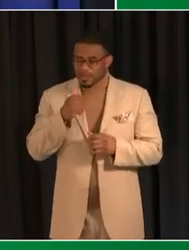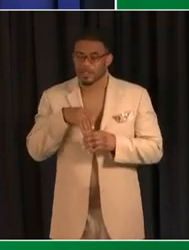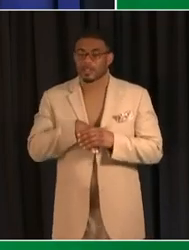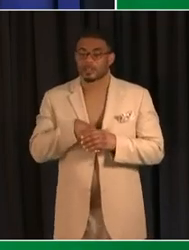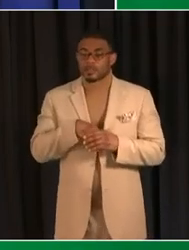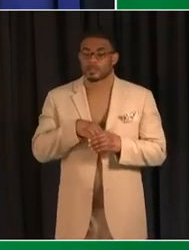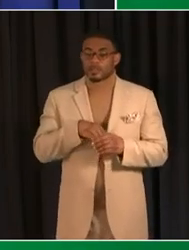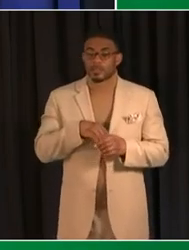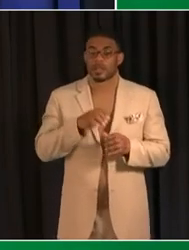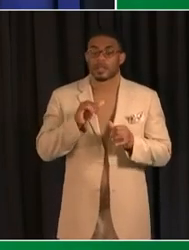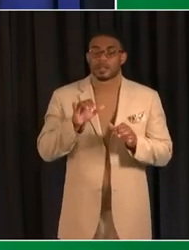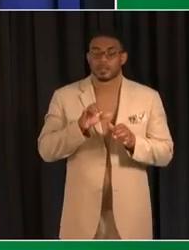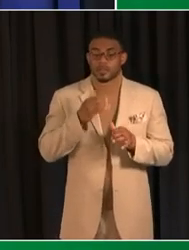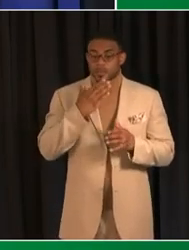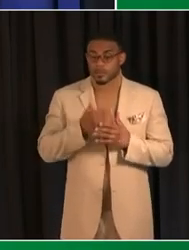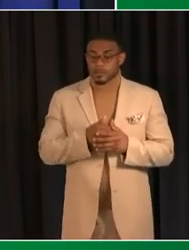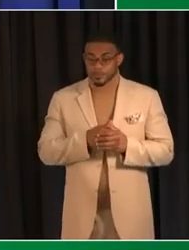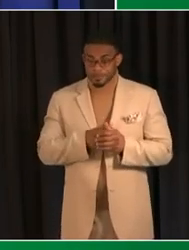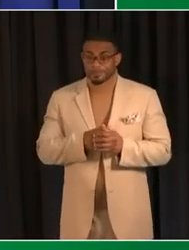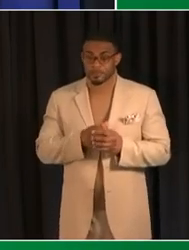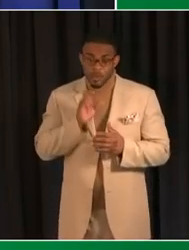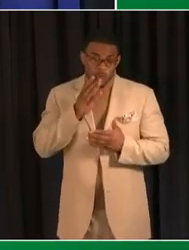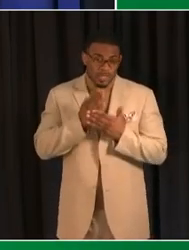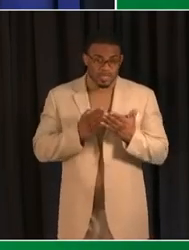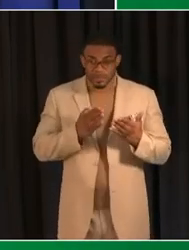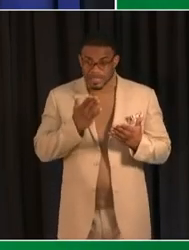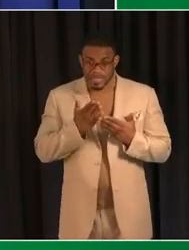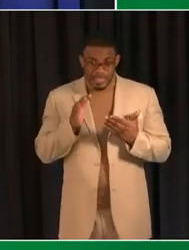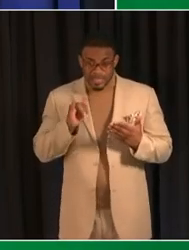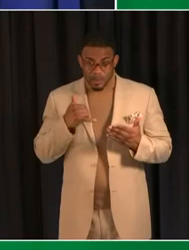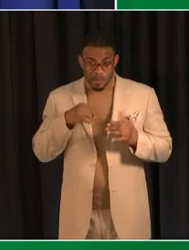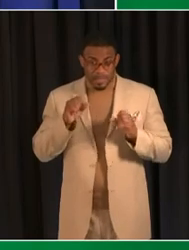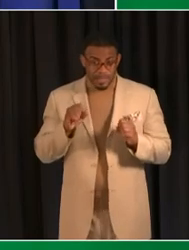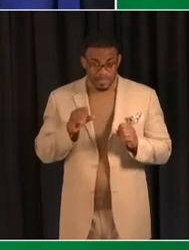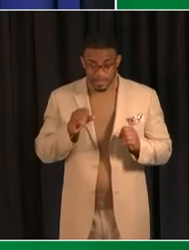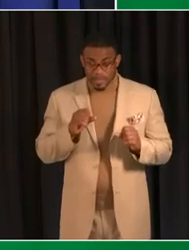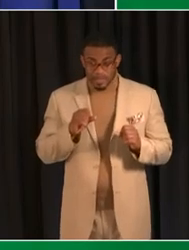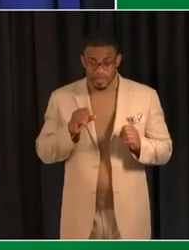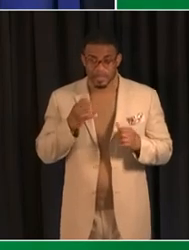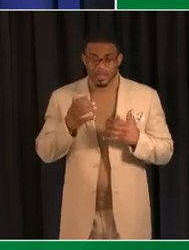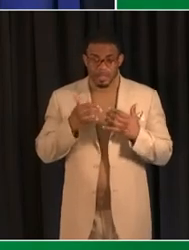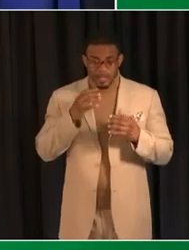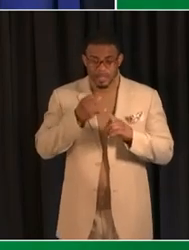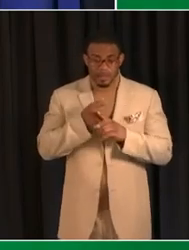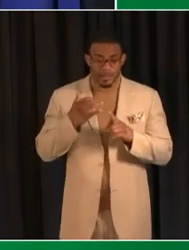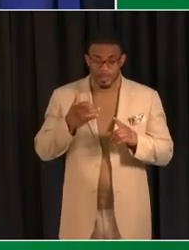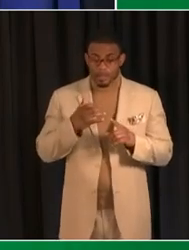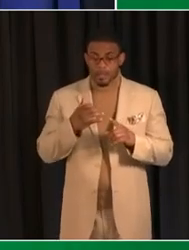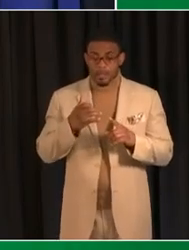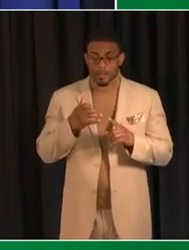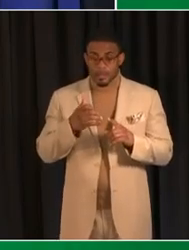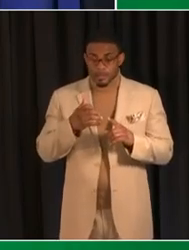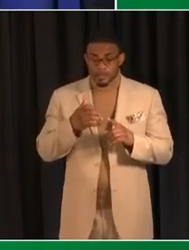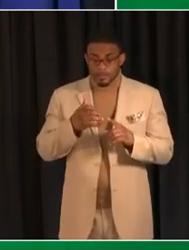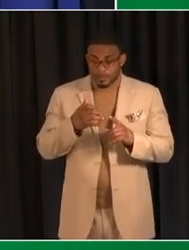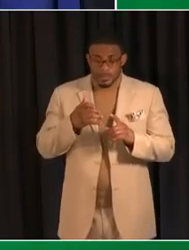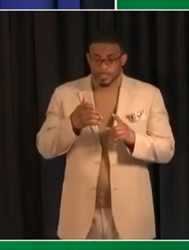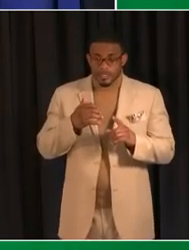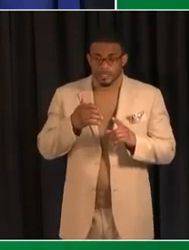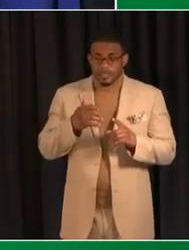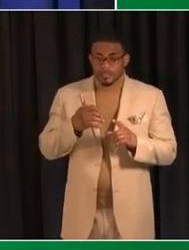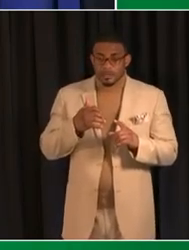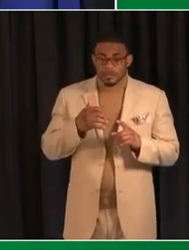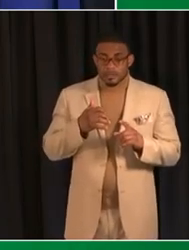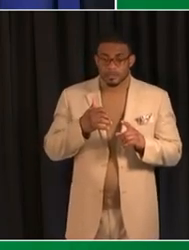really entering into, and how can we do it well? What are the things that we can kind of expand upon,